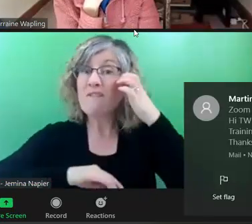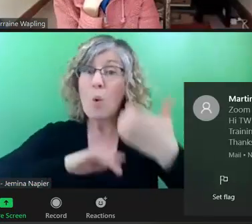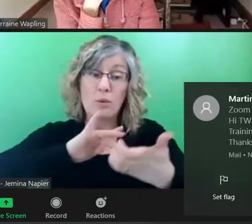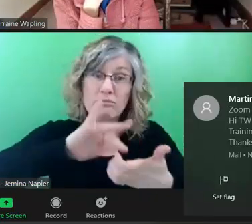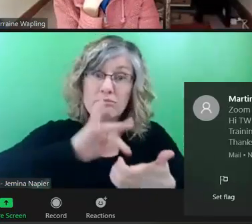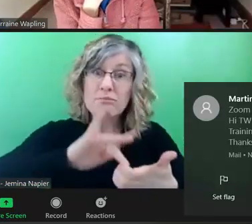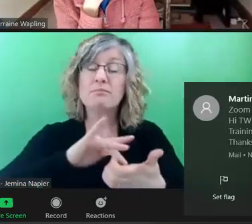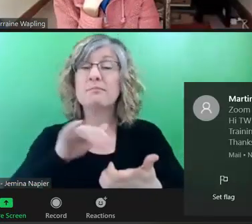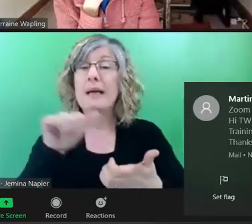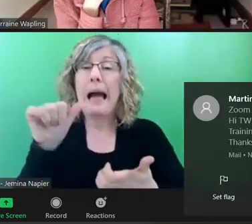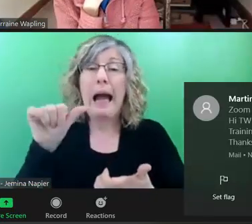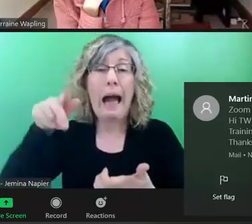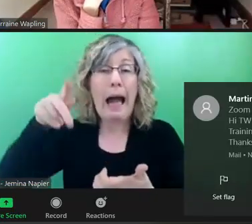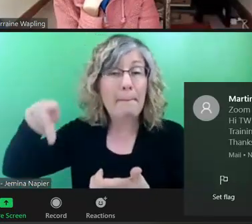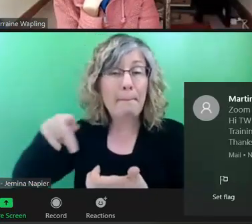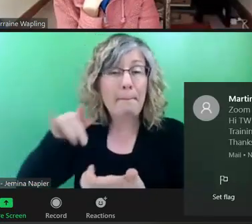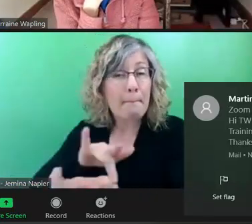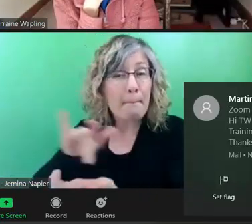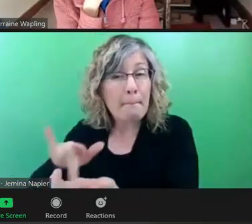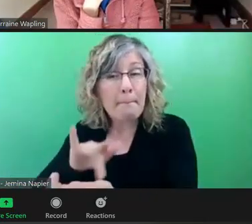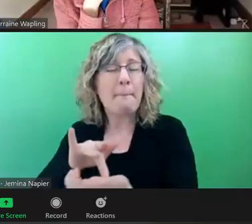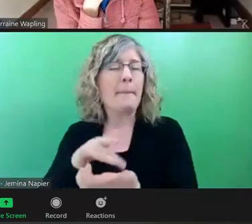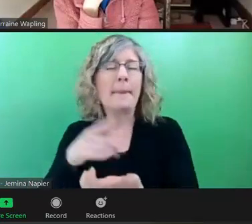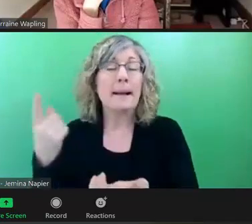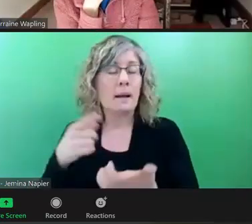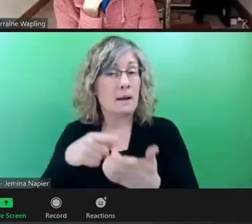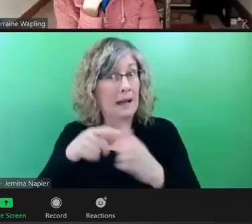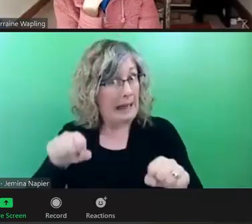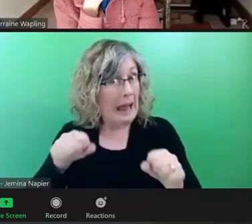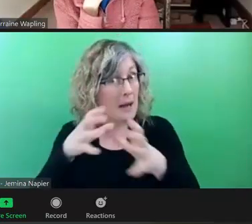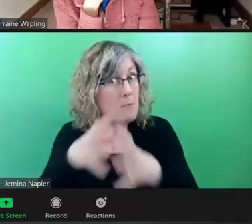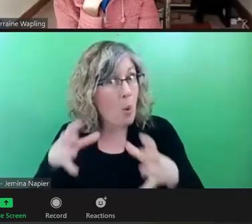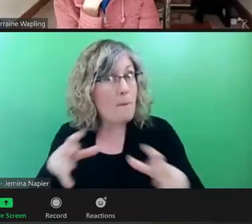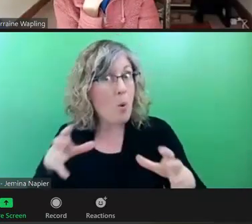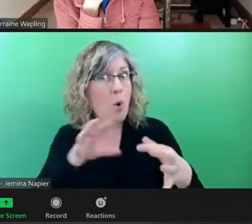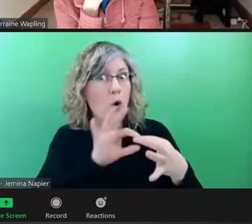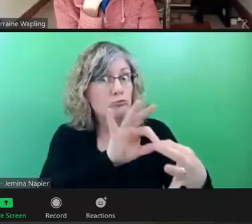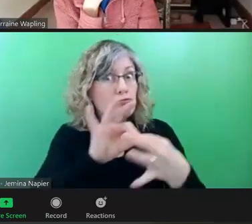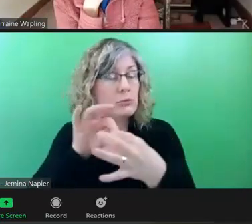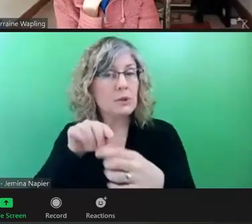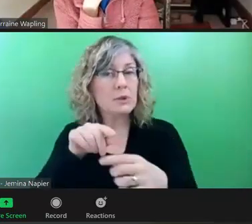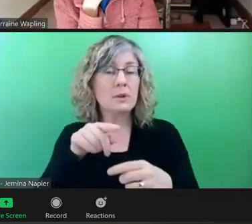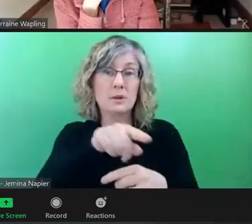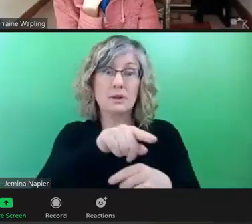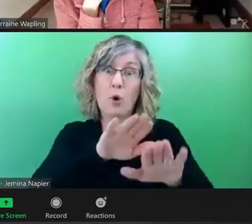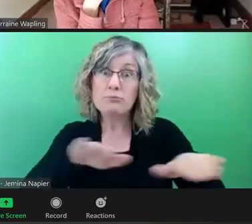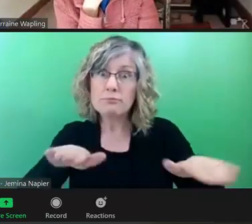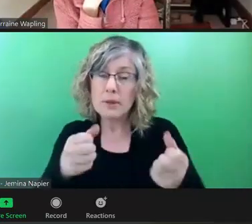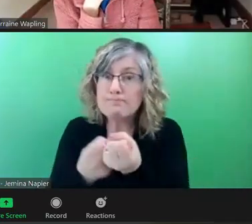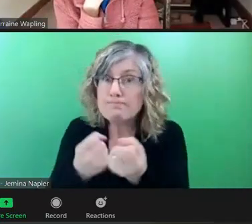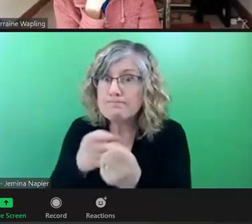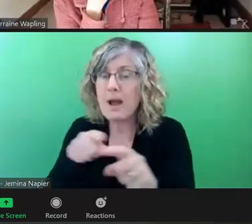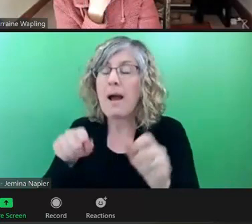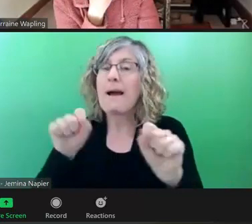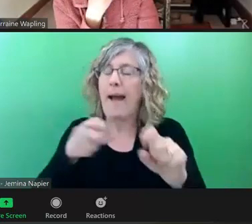children, or help children get into secondary school? Dr. Joyce, do you have any thoughts on that? I